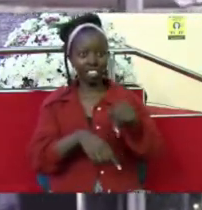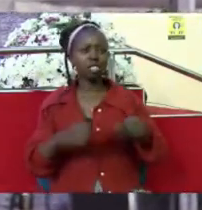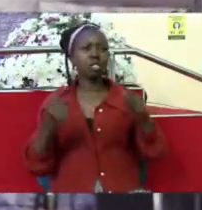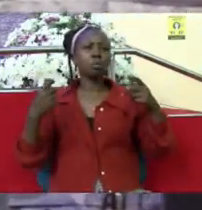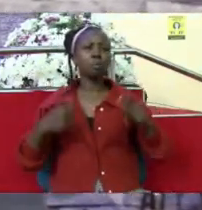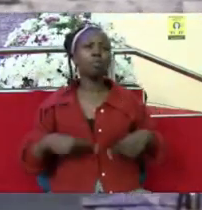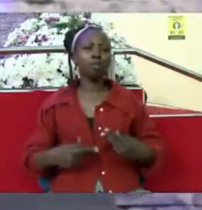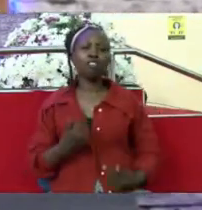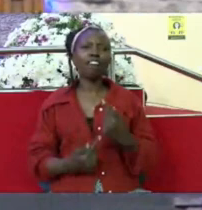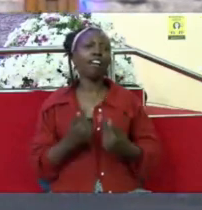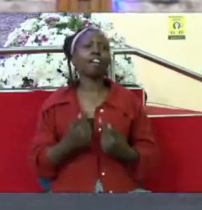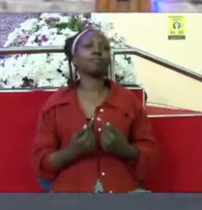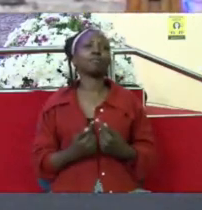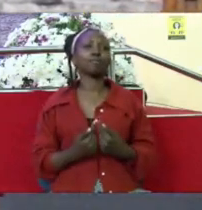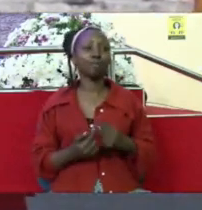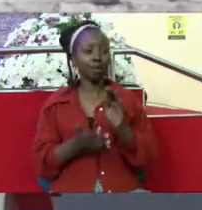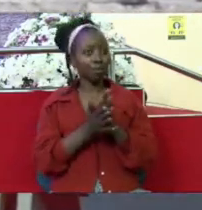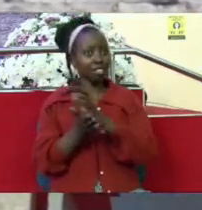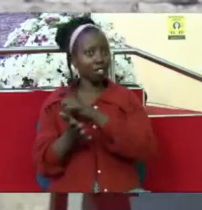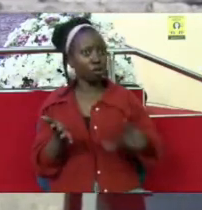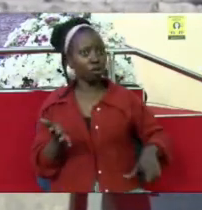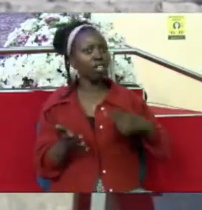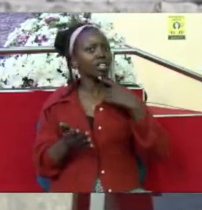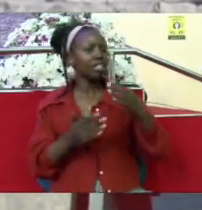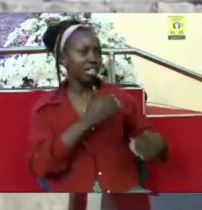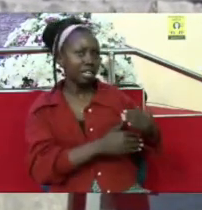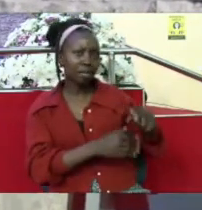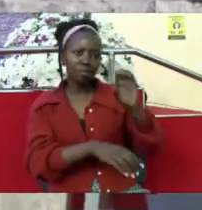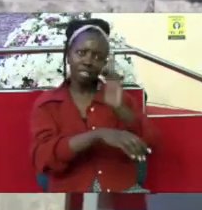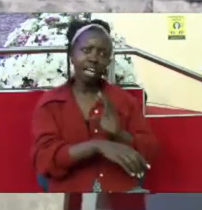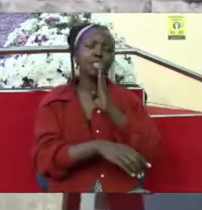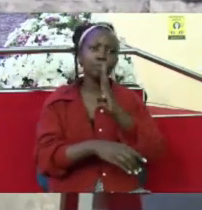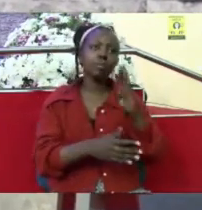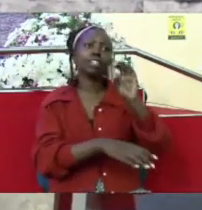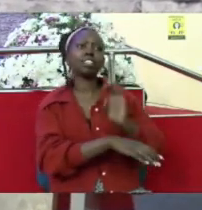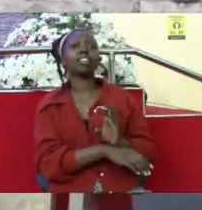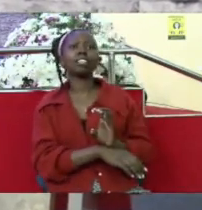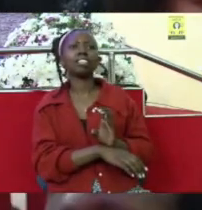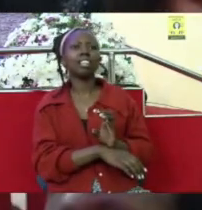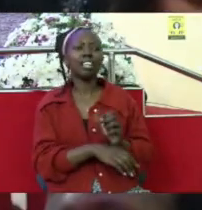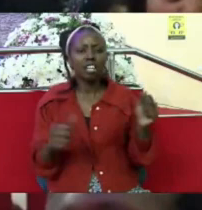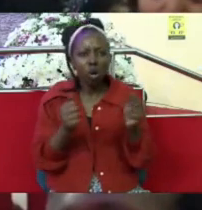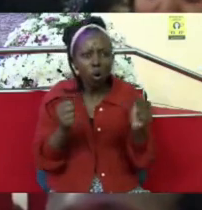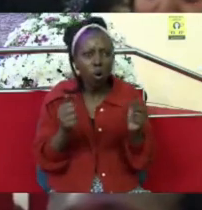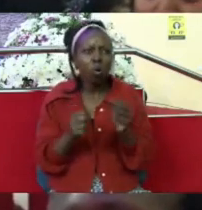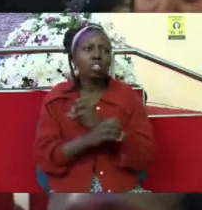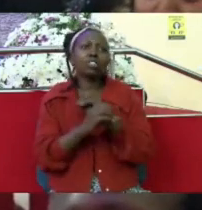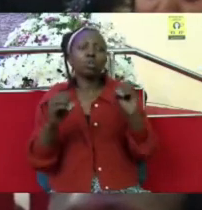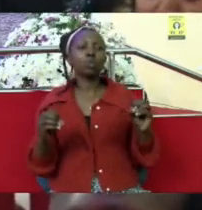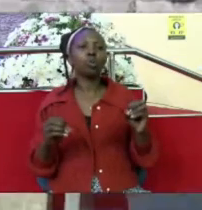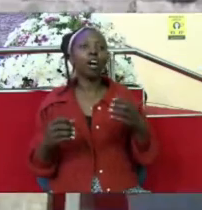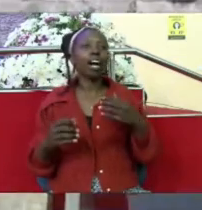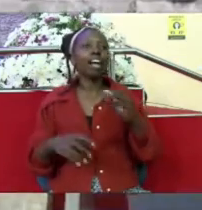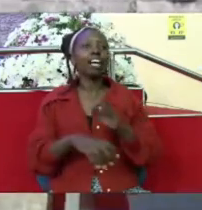iwe ni kanisa. Bwana Yesu asifiwe. Amen. Mwambie jirani yako iwe kanisa. Let it be church. Uwache kusikia baridi na joto ishaingia. Don't